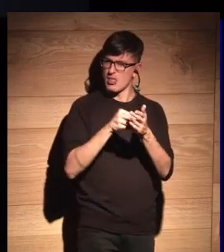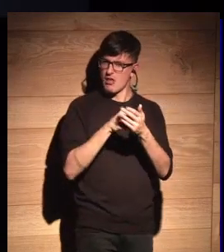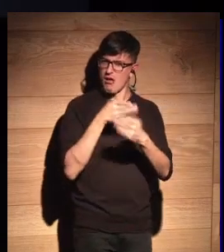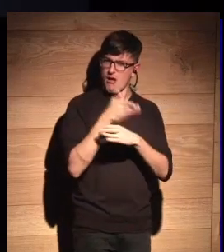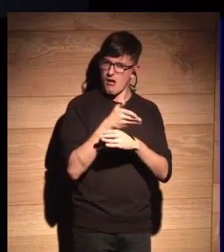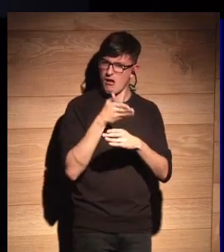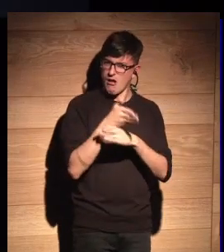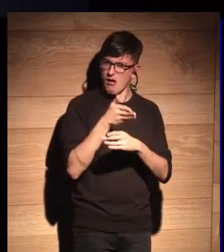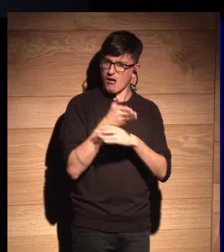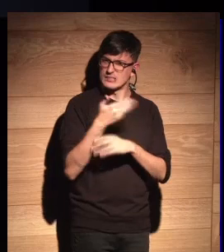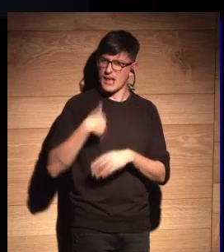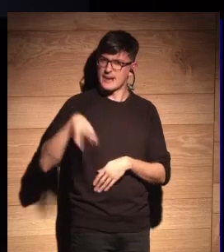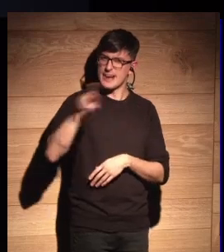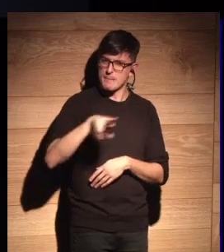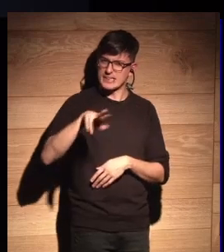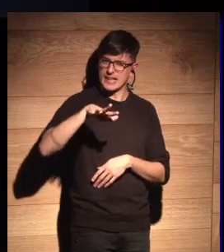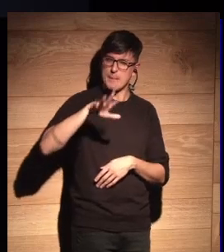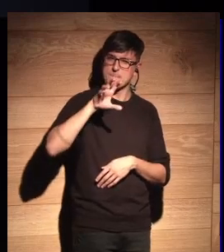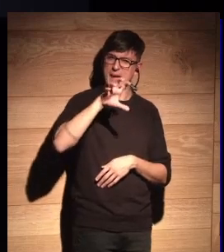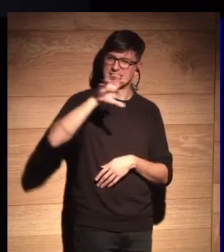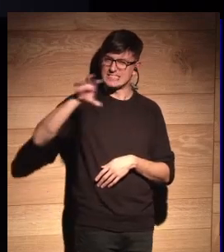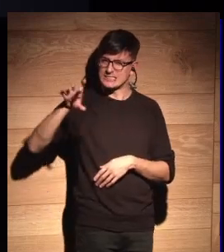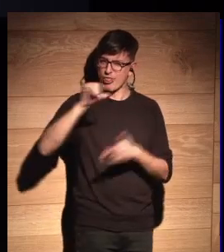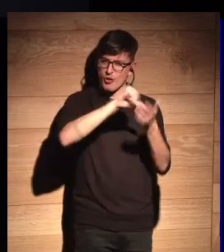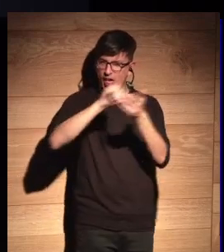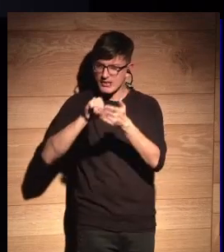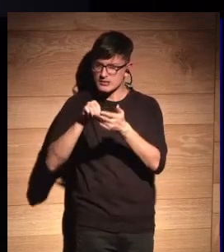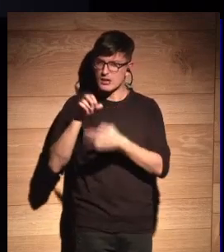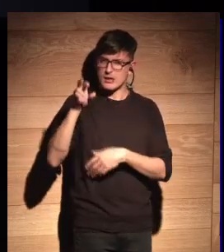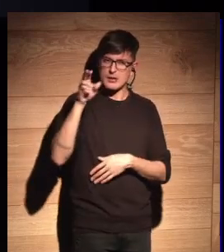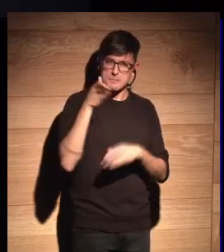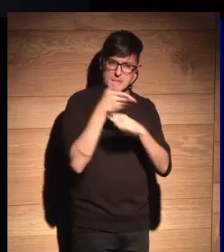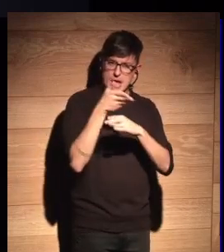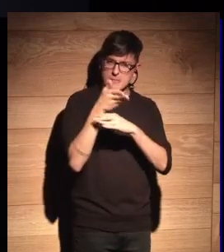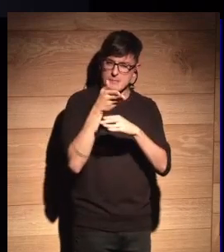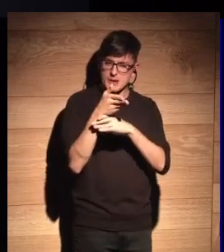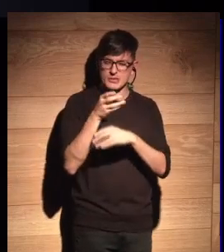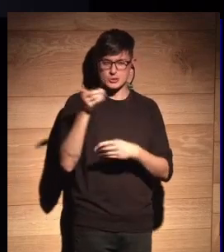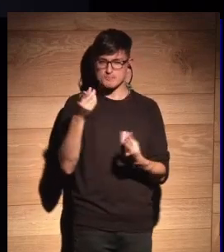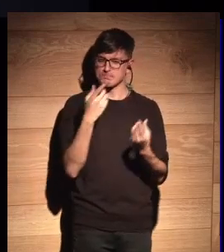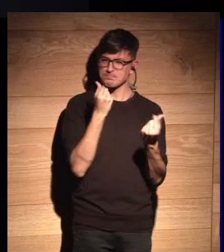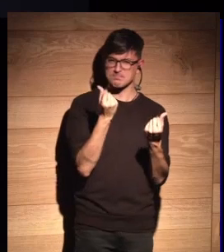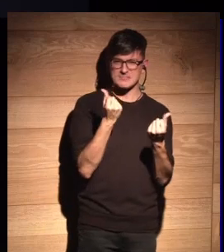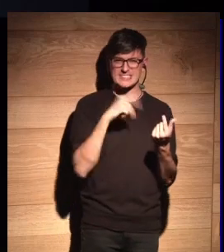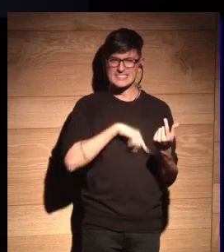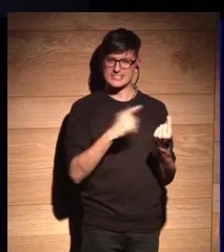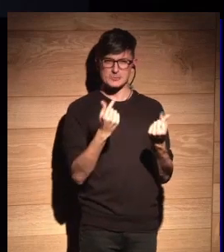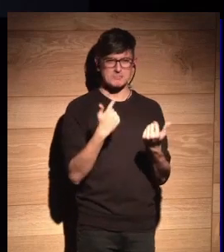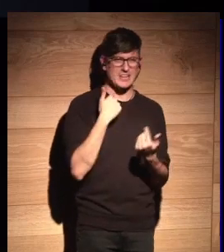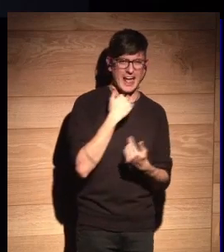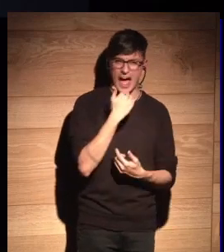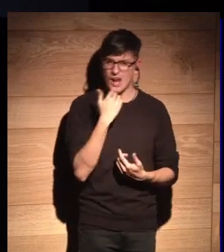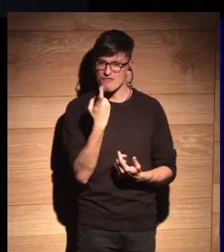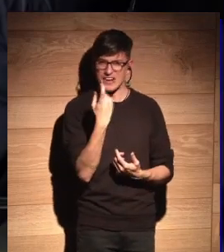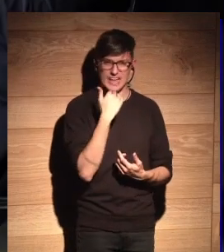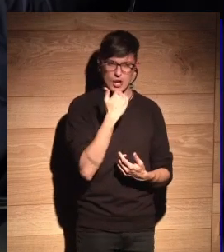third time, because you have the feeling you missed something, or? Well, in the case of Cuba, I've been there